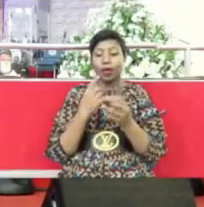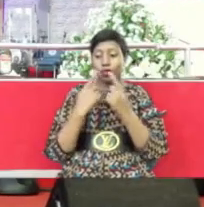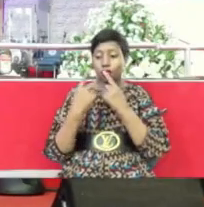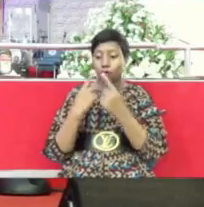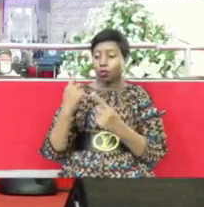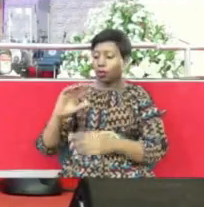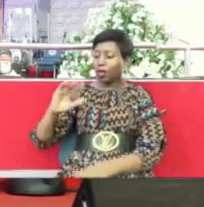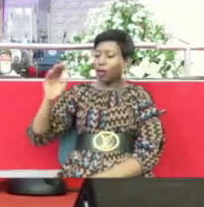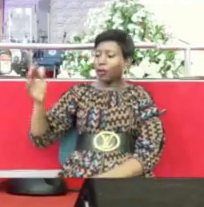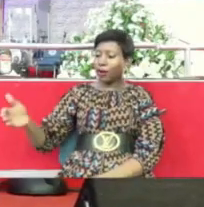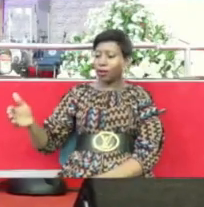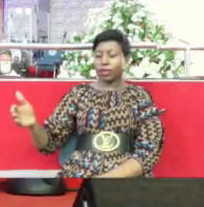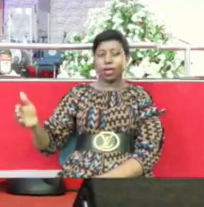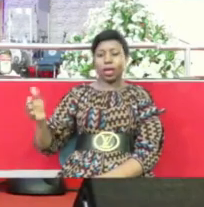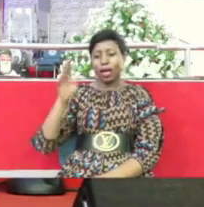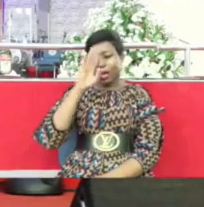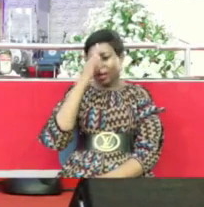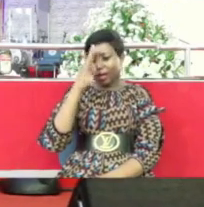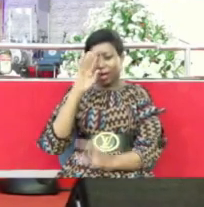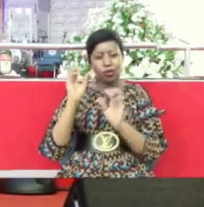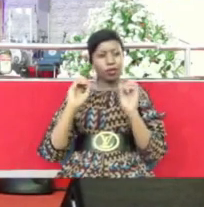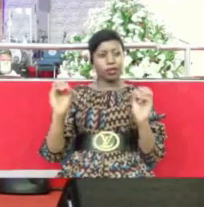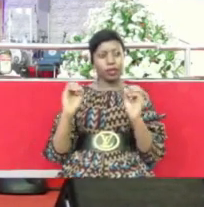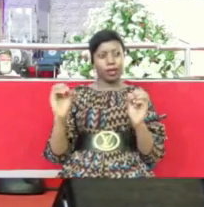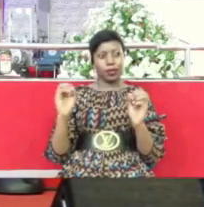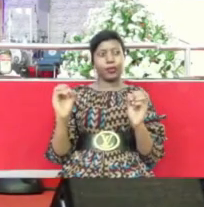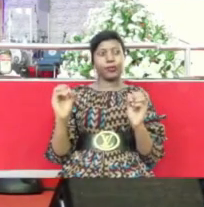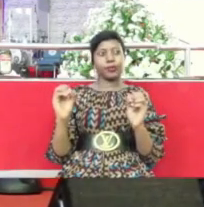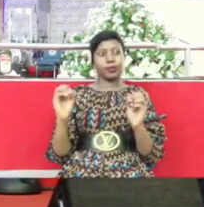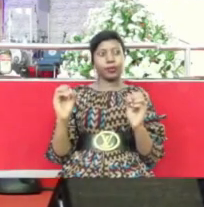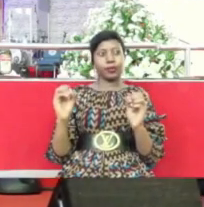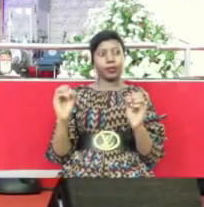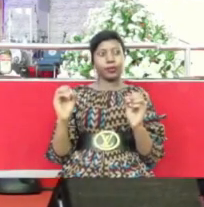you don't doubt, but you say. Usikuwe na shauku lakini useme.